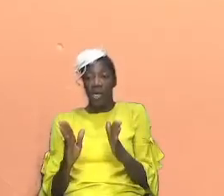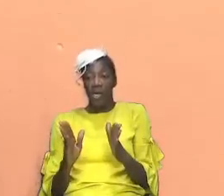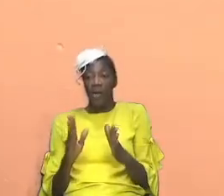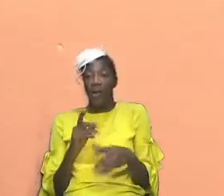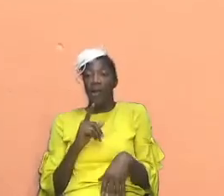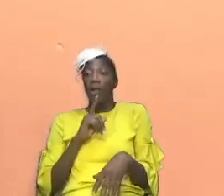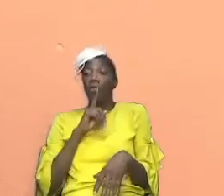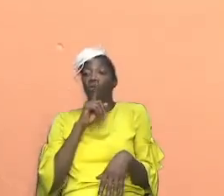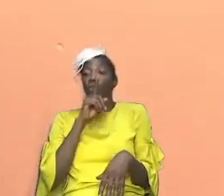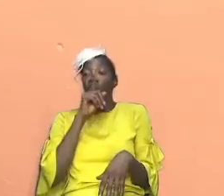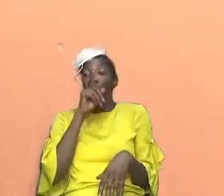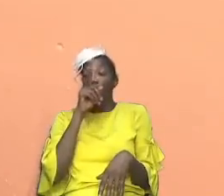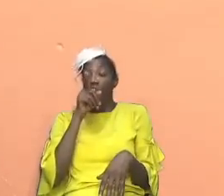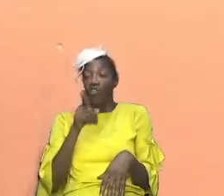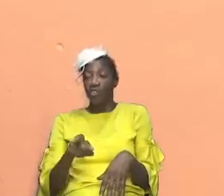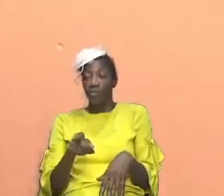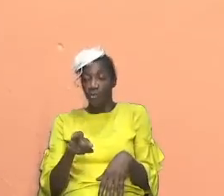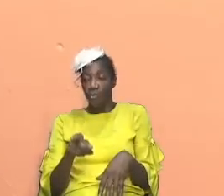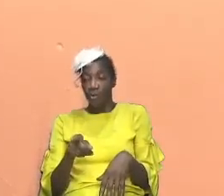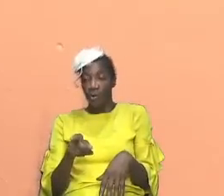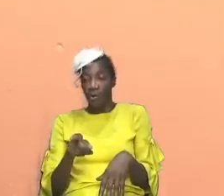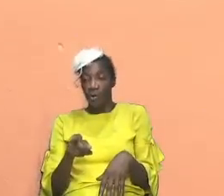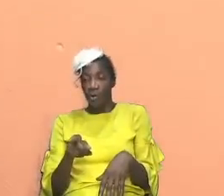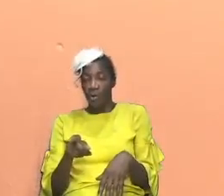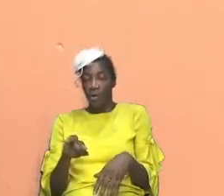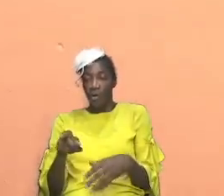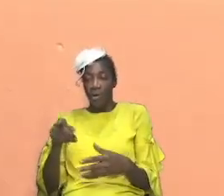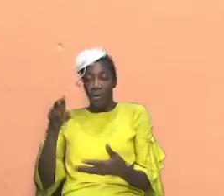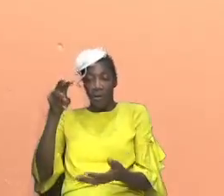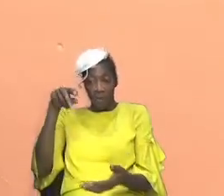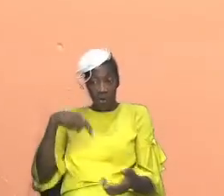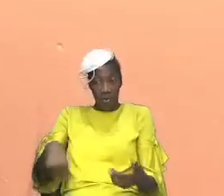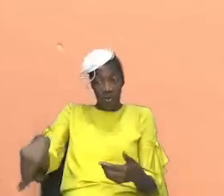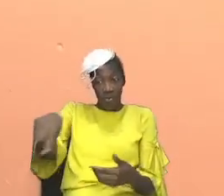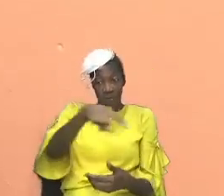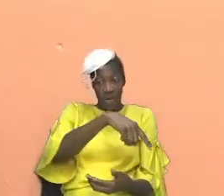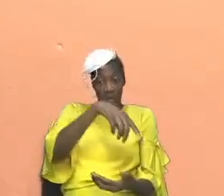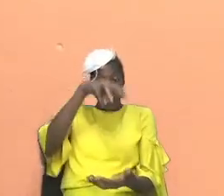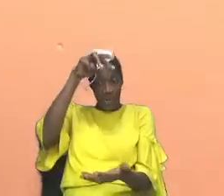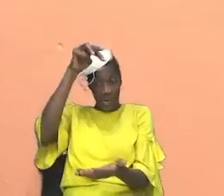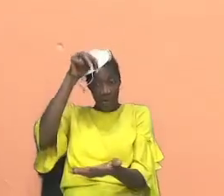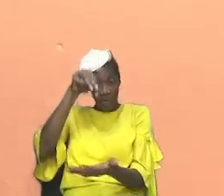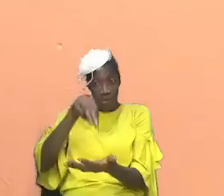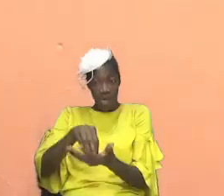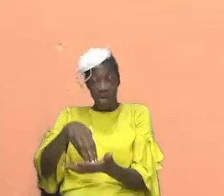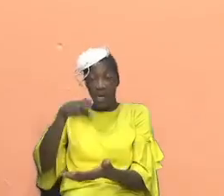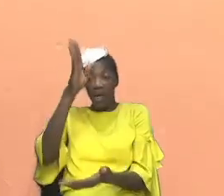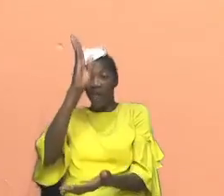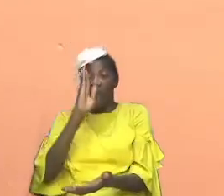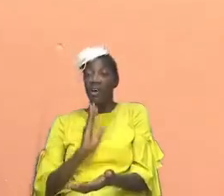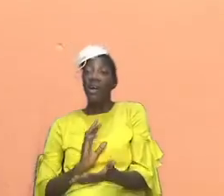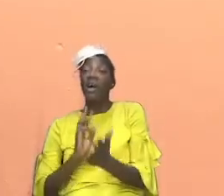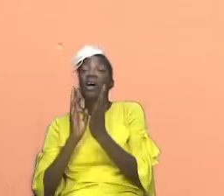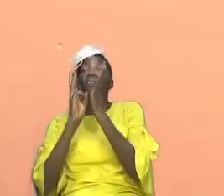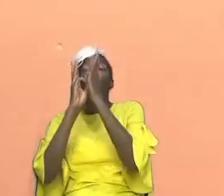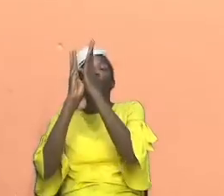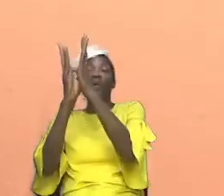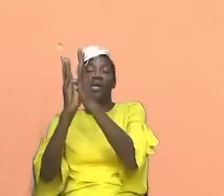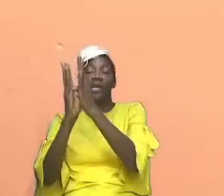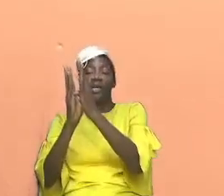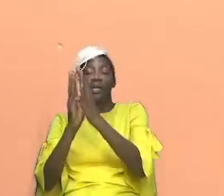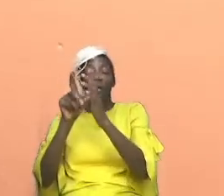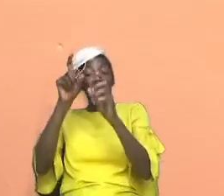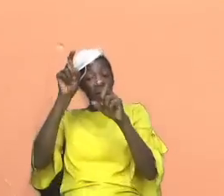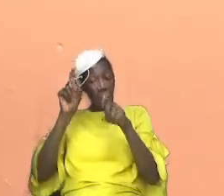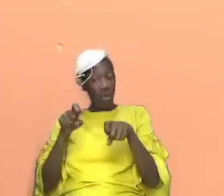sure that we are smack in the middle of the will of God. We must understand what it is that is required